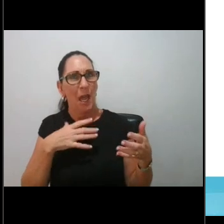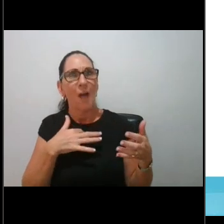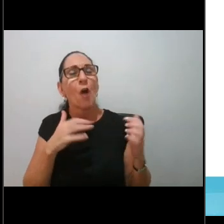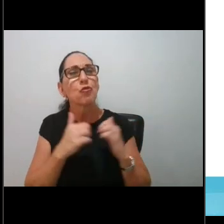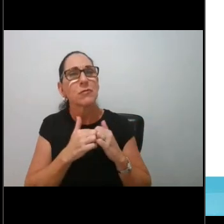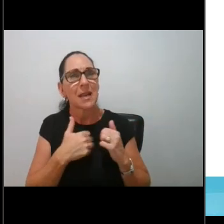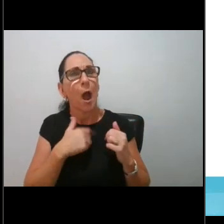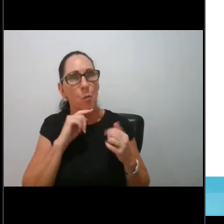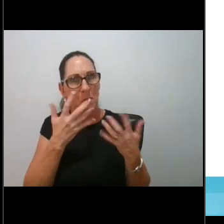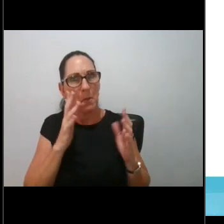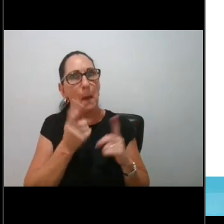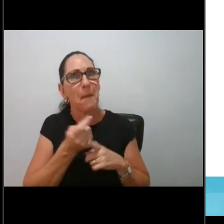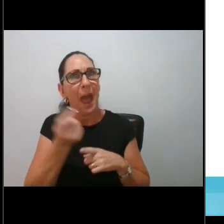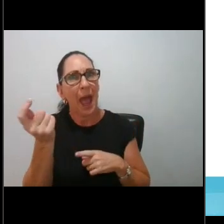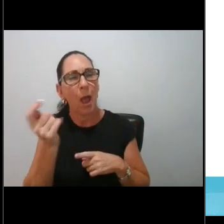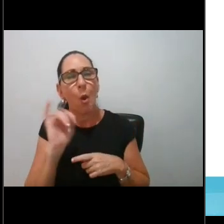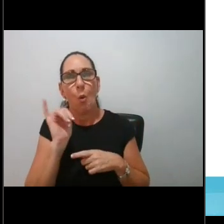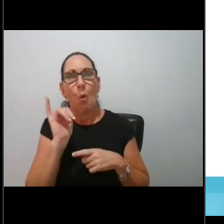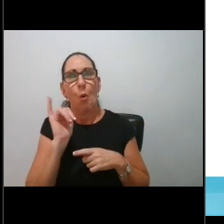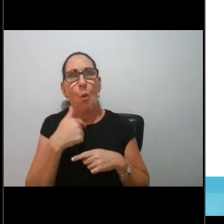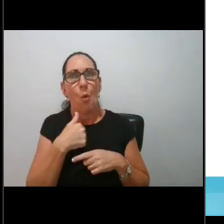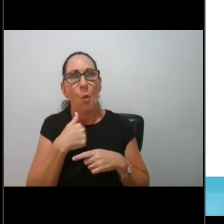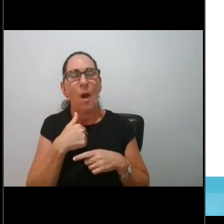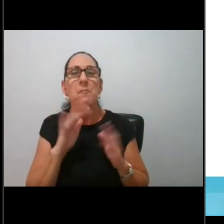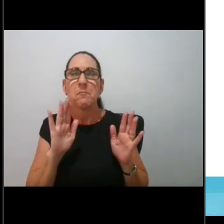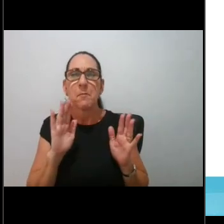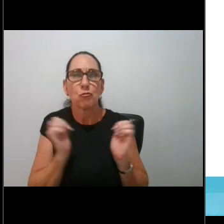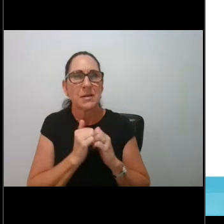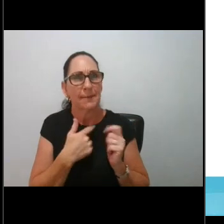to participate in counselling, we can